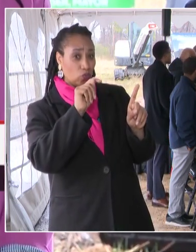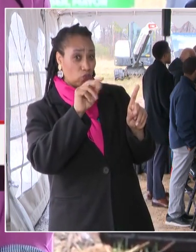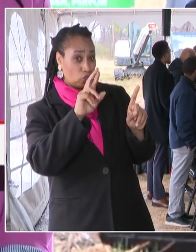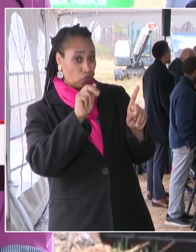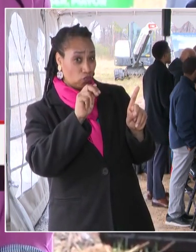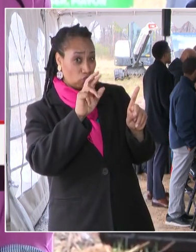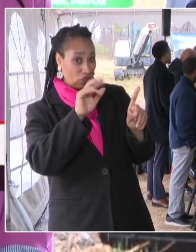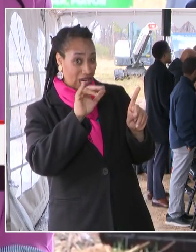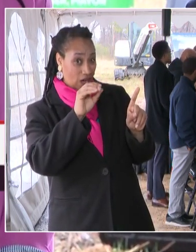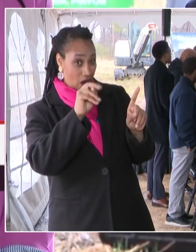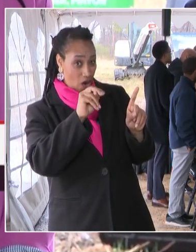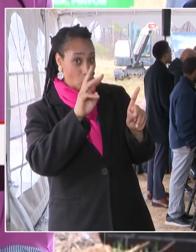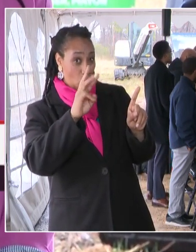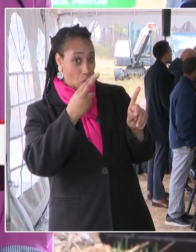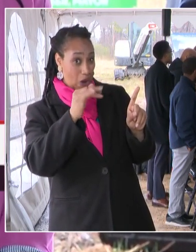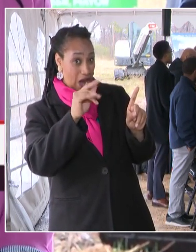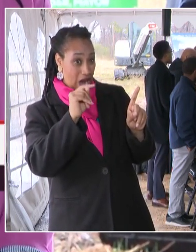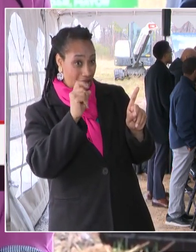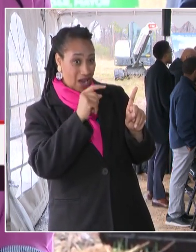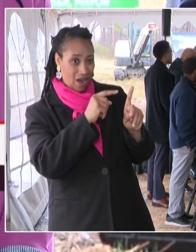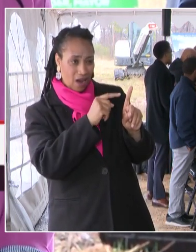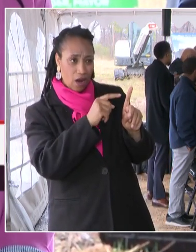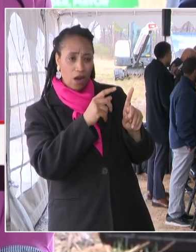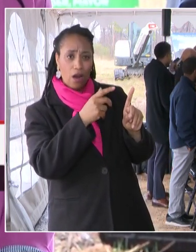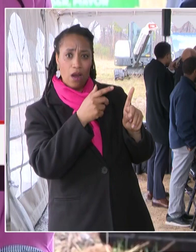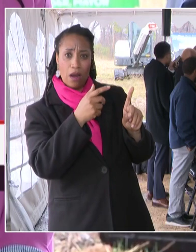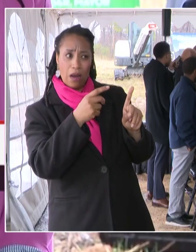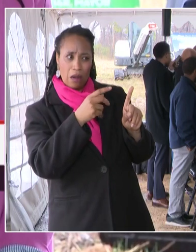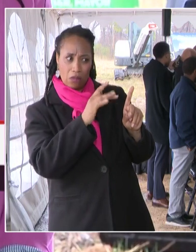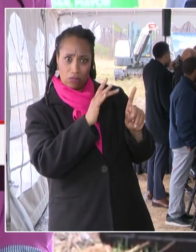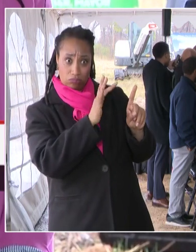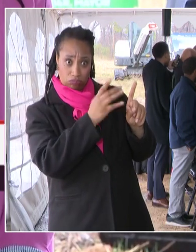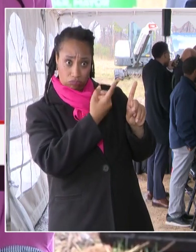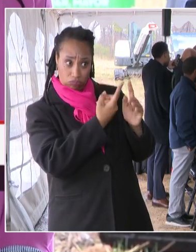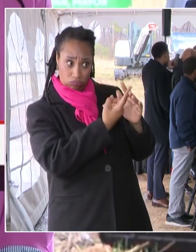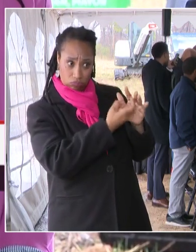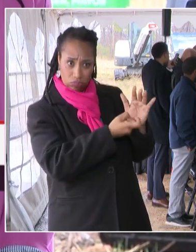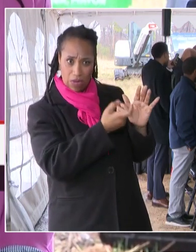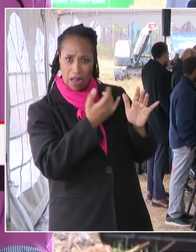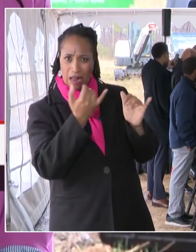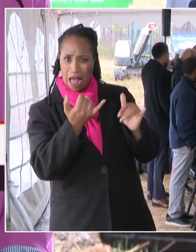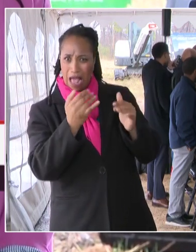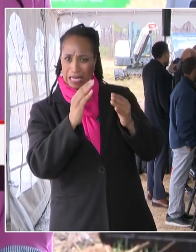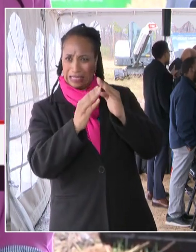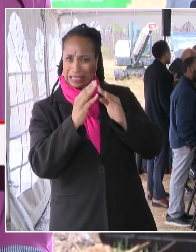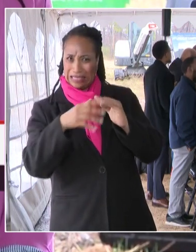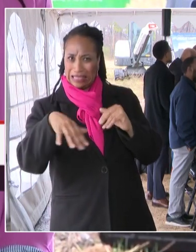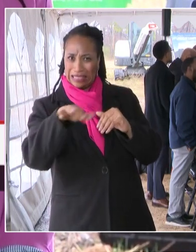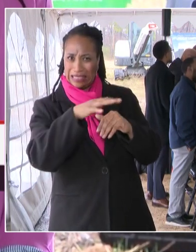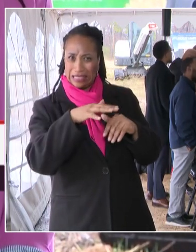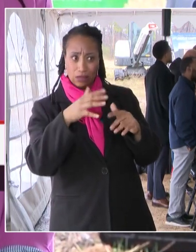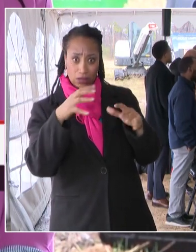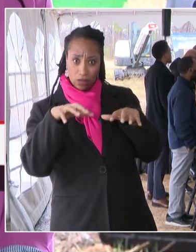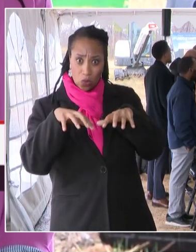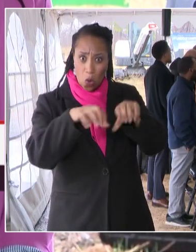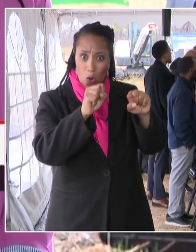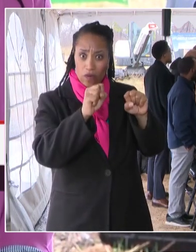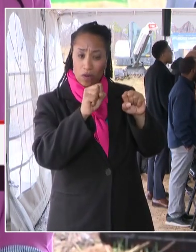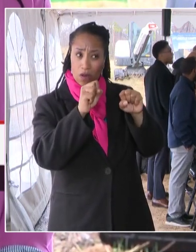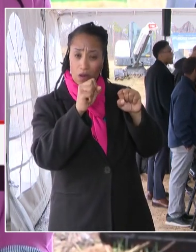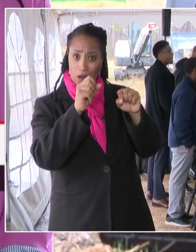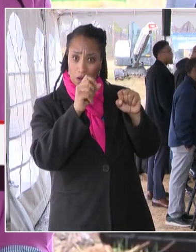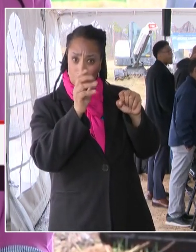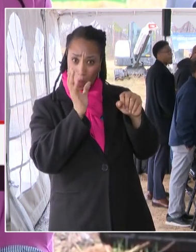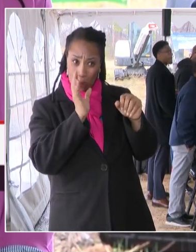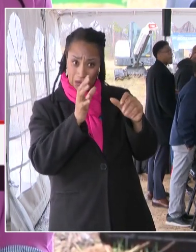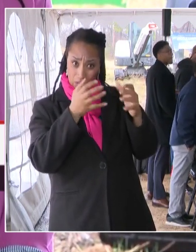you will see that the system worked as it should with regard to the allegations against the former council member. Yes,